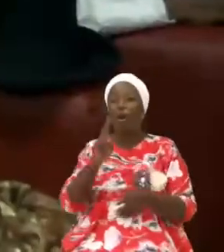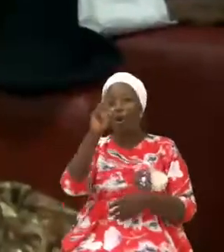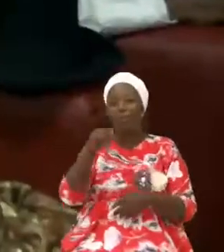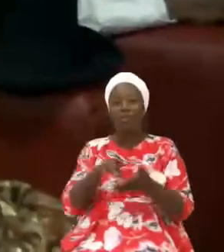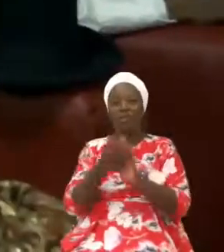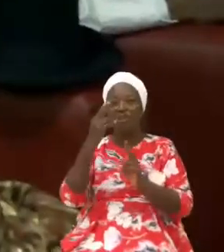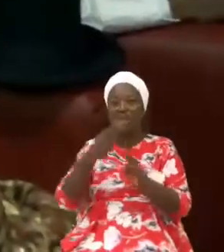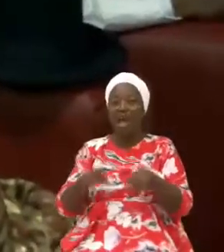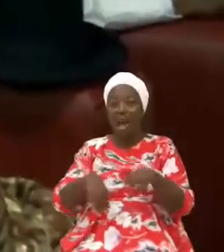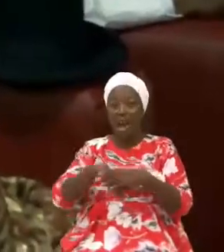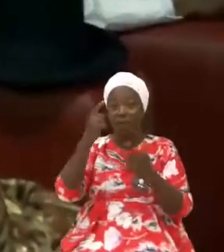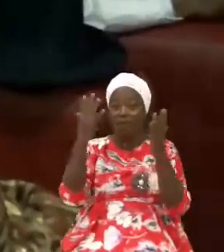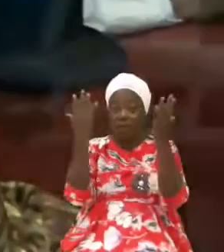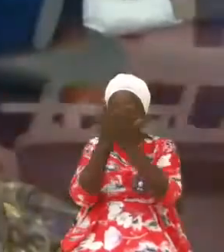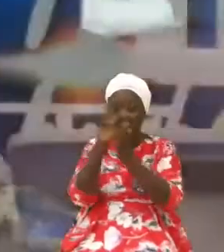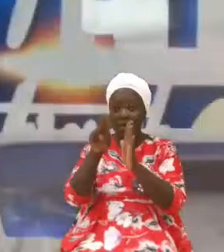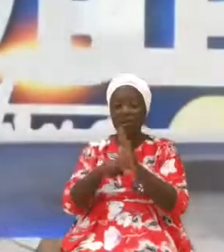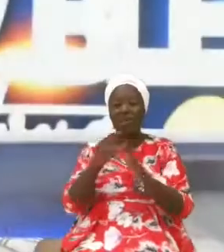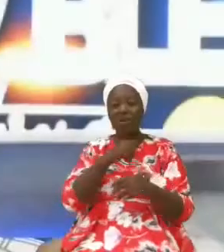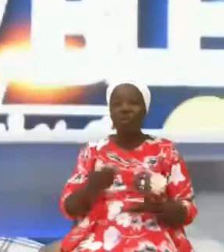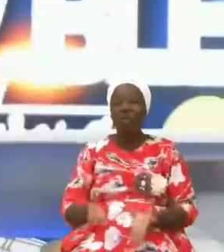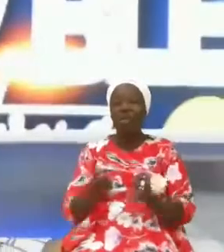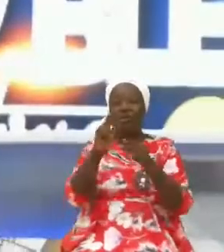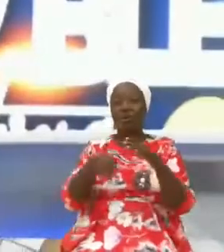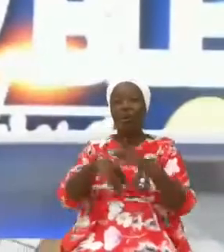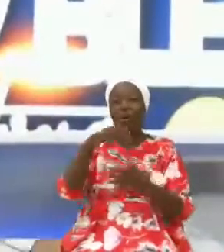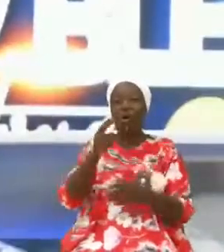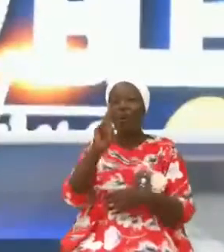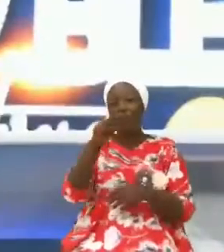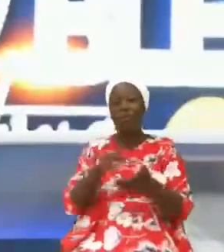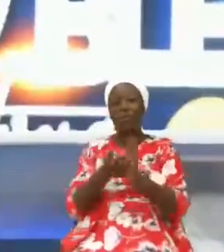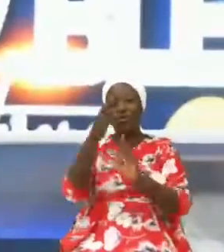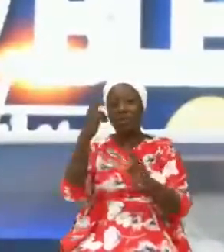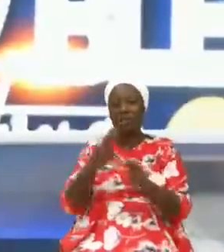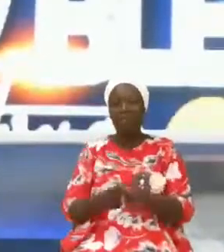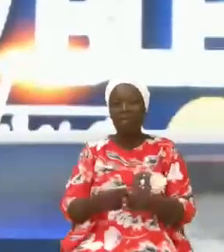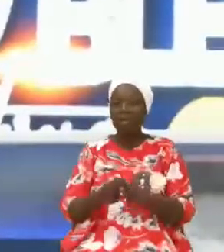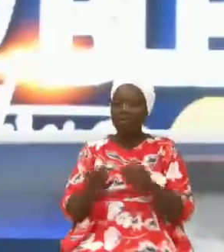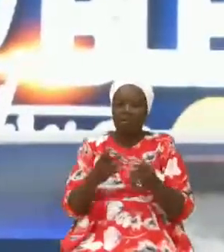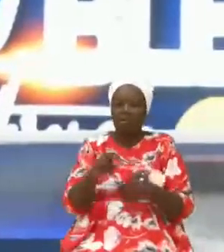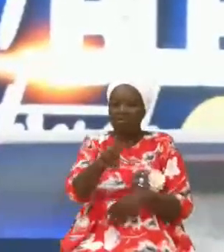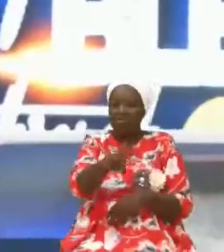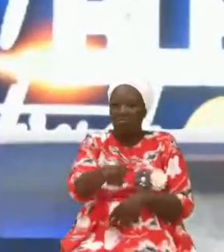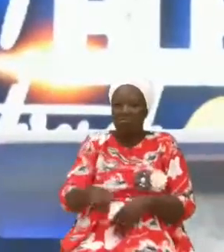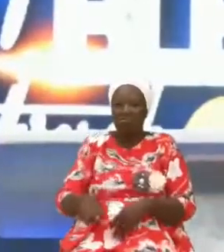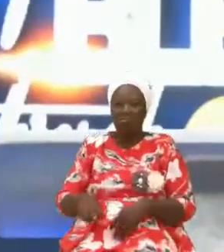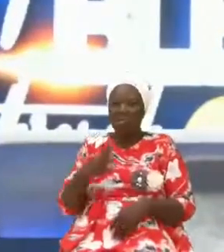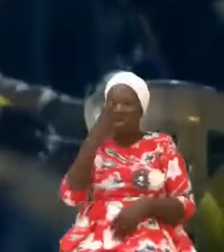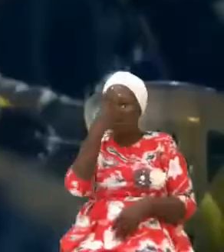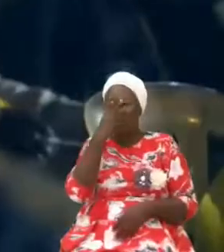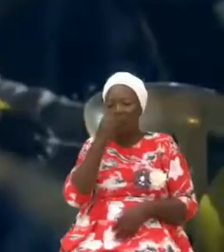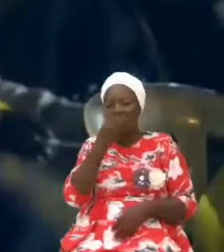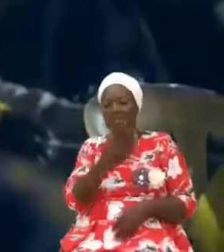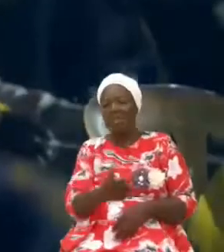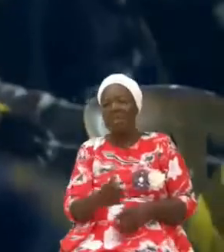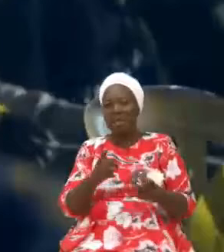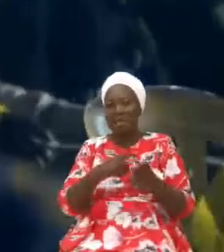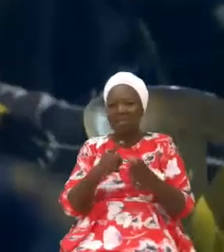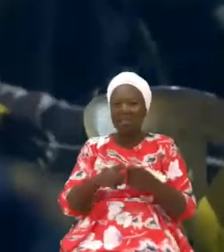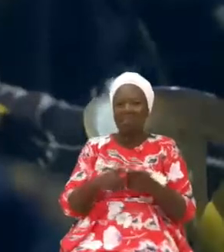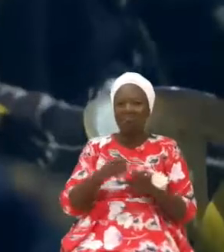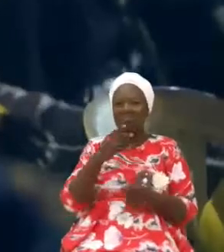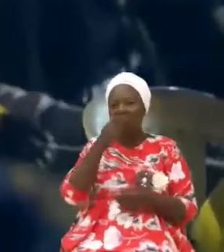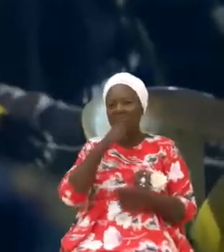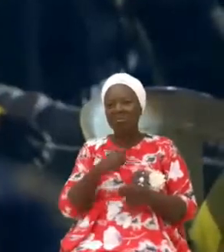suffering, he lift you up. Out of your imprisonment, it will lift you up. If you have been lying